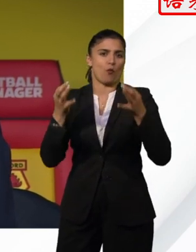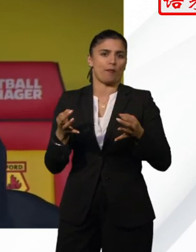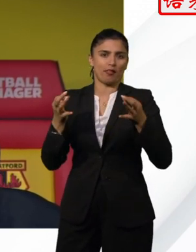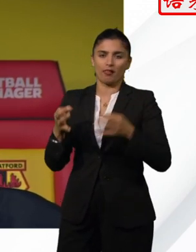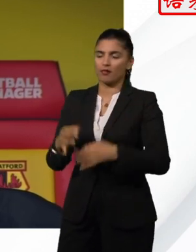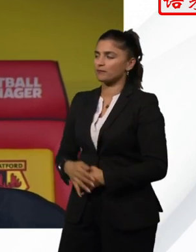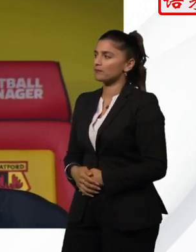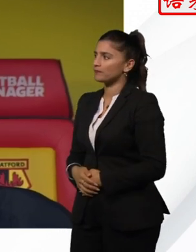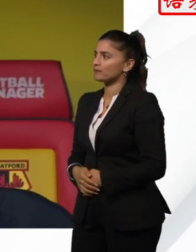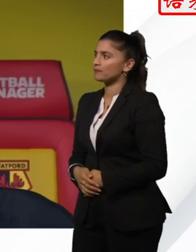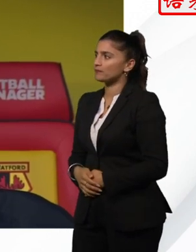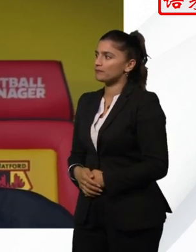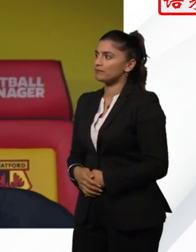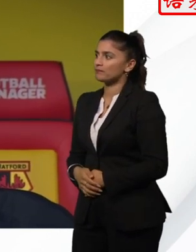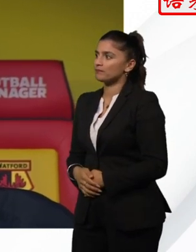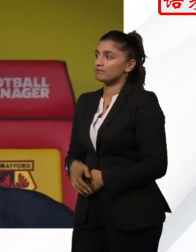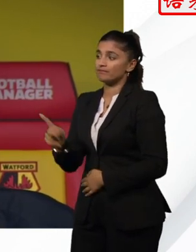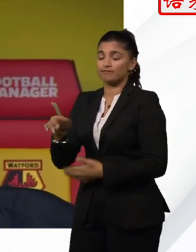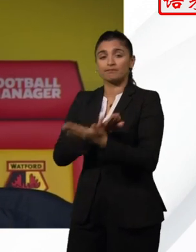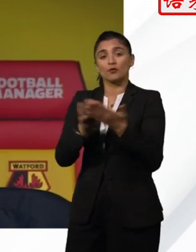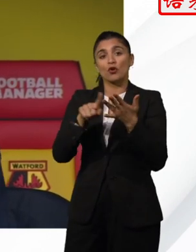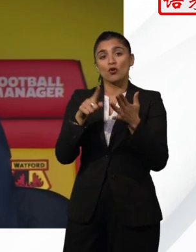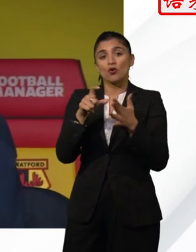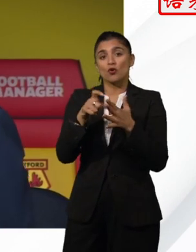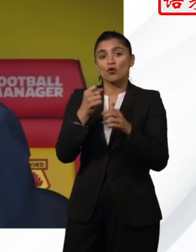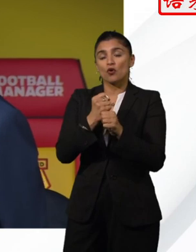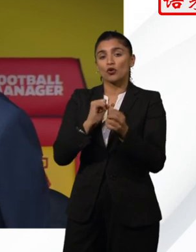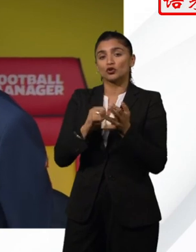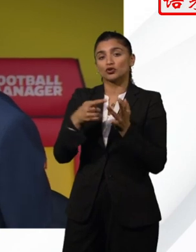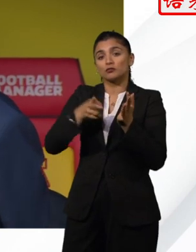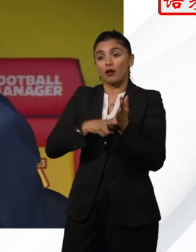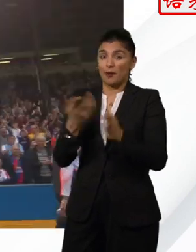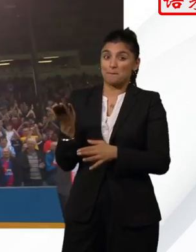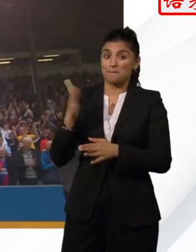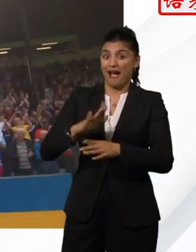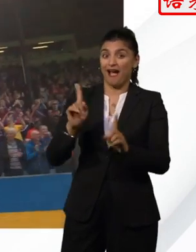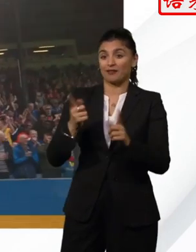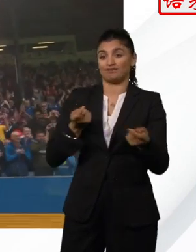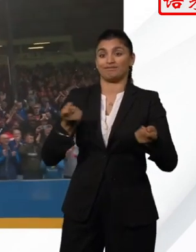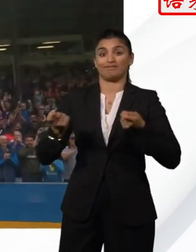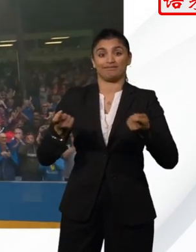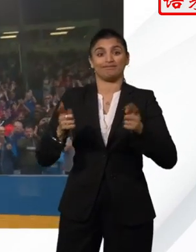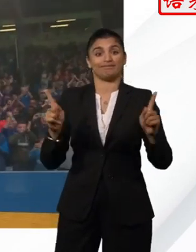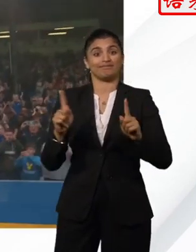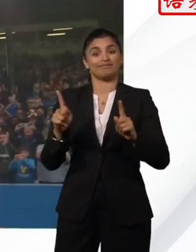Hodgson returns to Crystal Palace, tasked with keeping the club in the Premier League again.